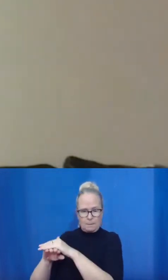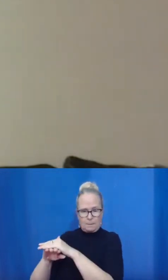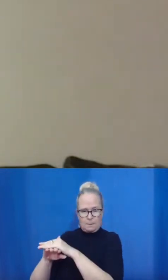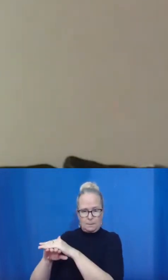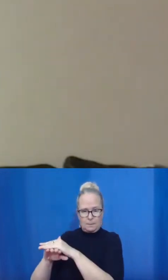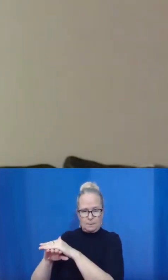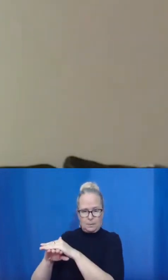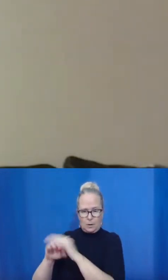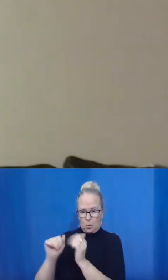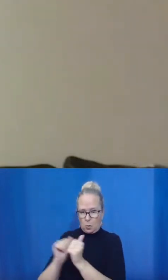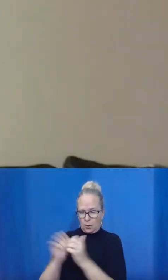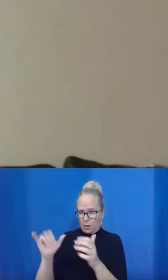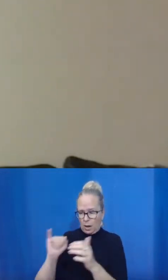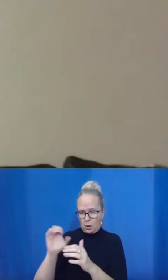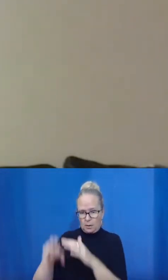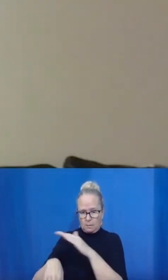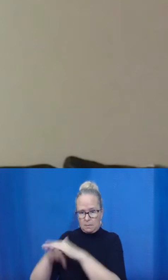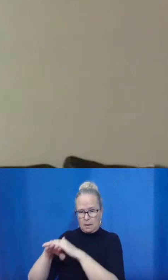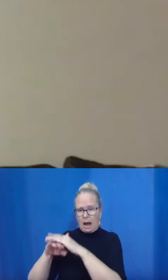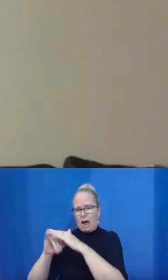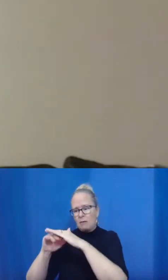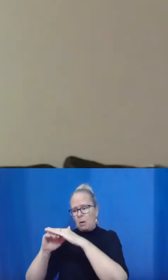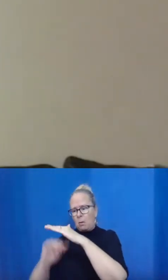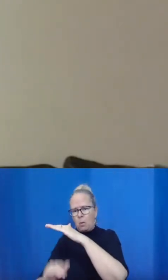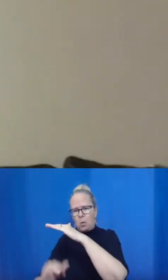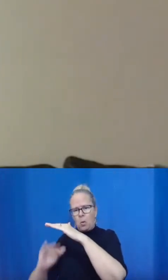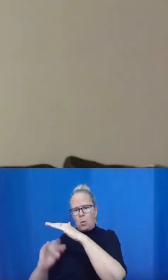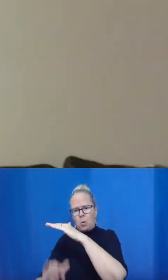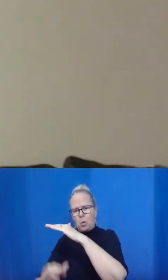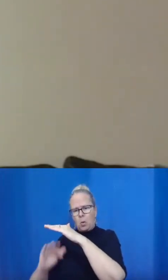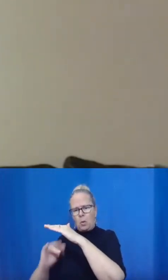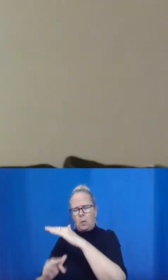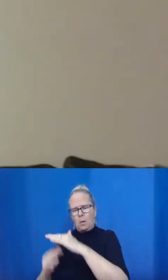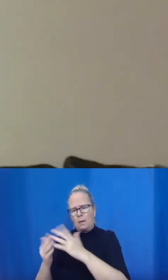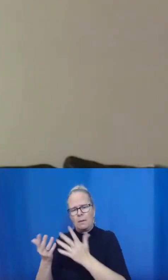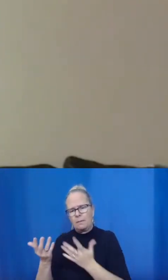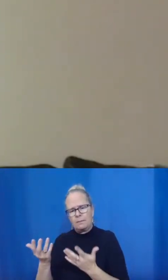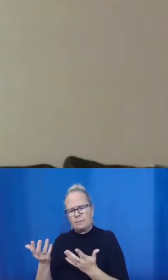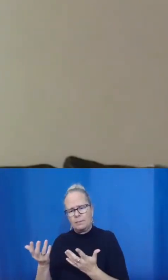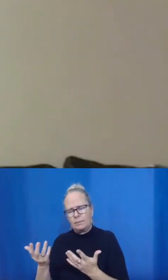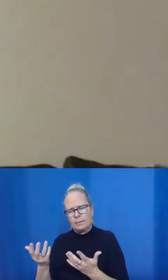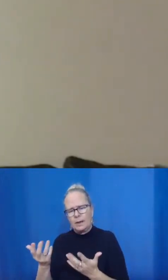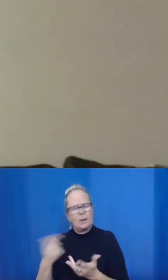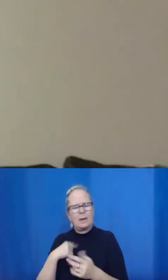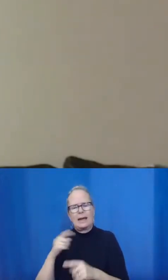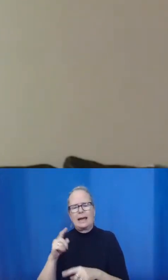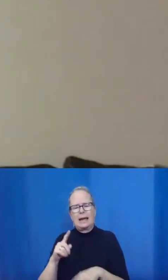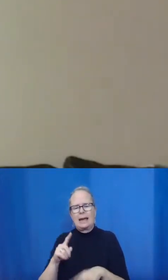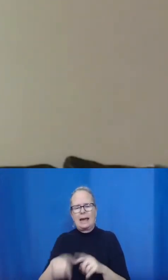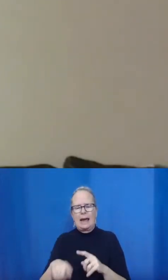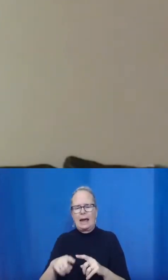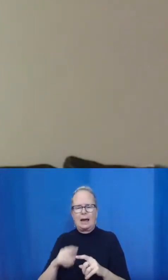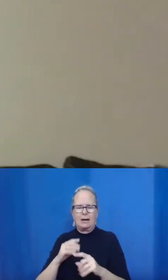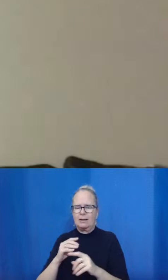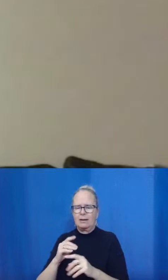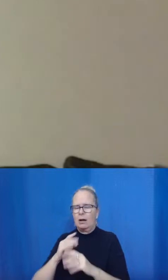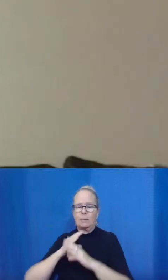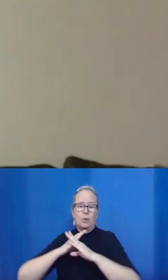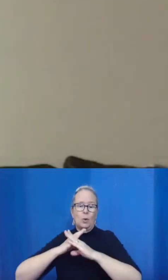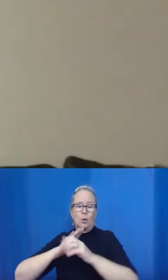very sick, could be supported in the ICU. So unfortunately, there have been direct